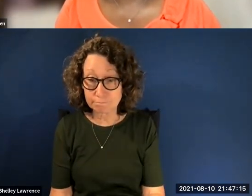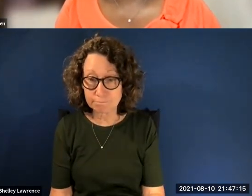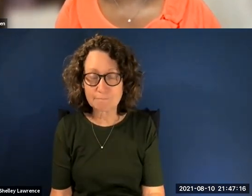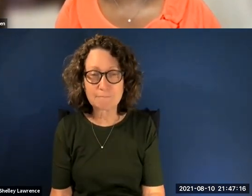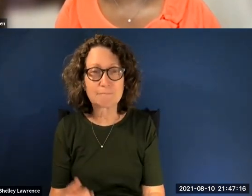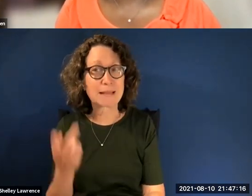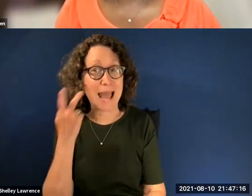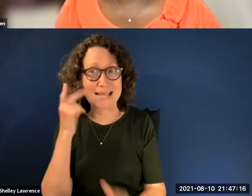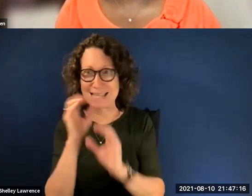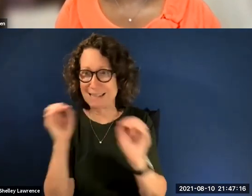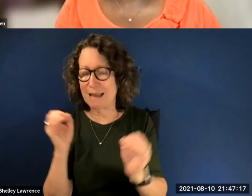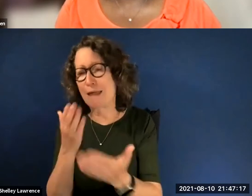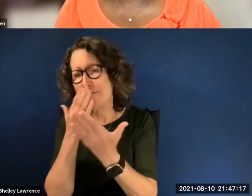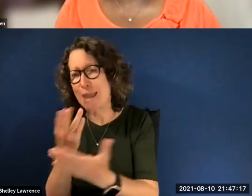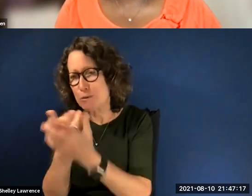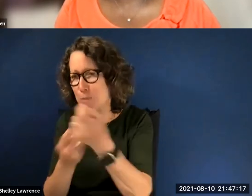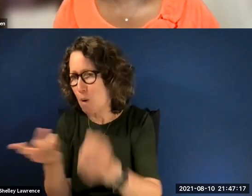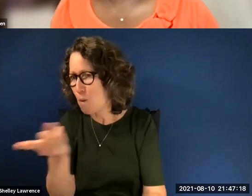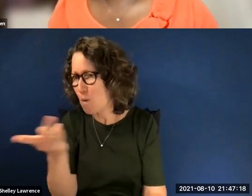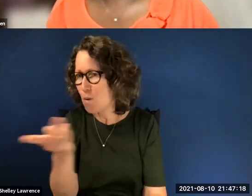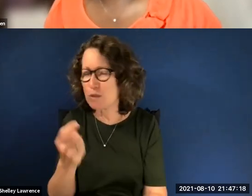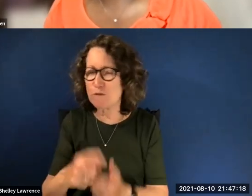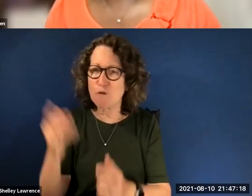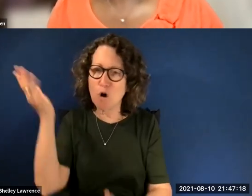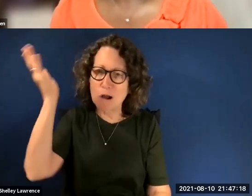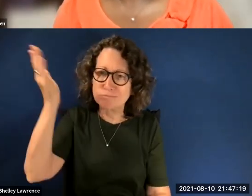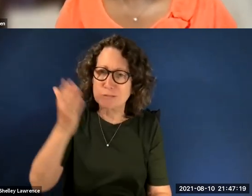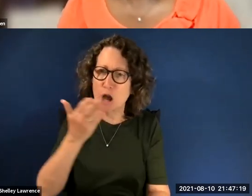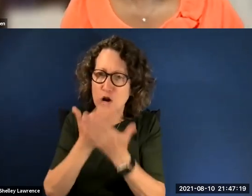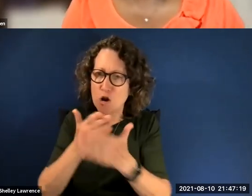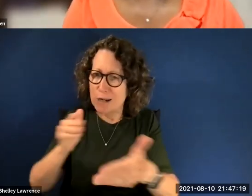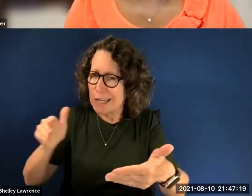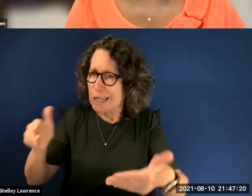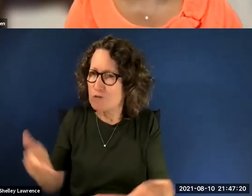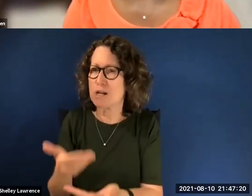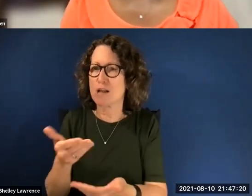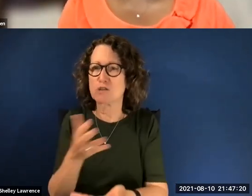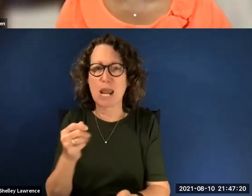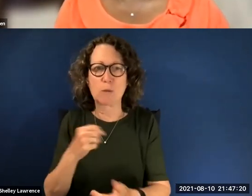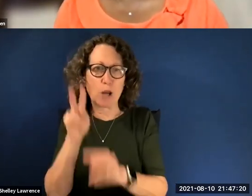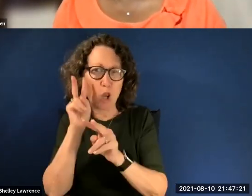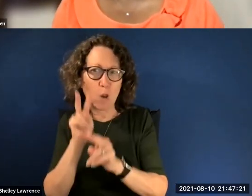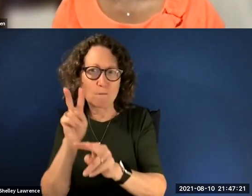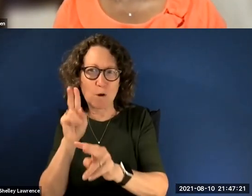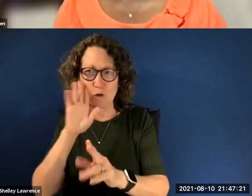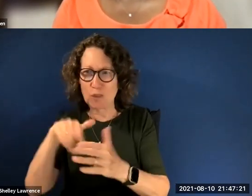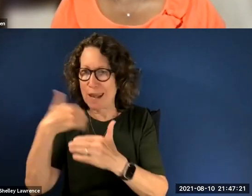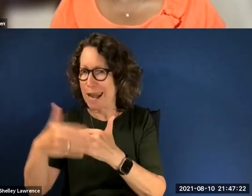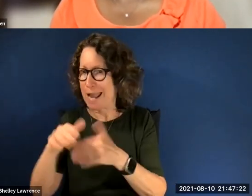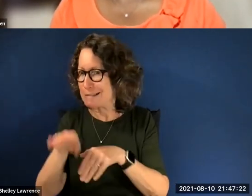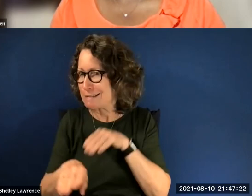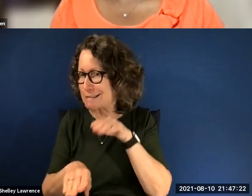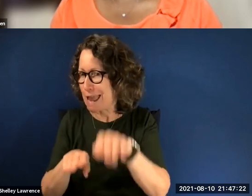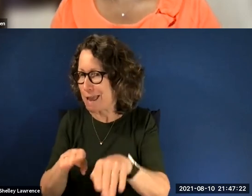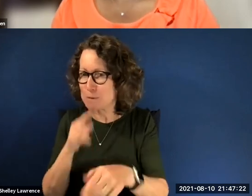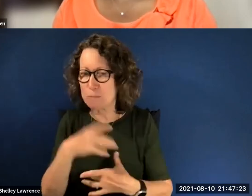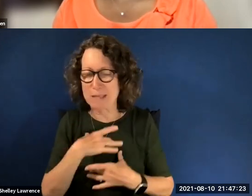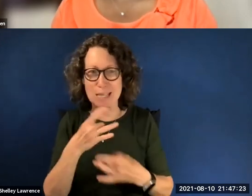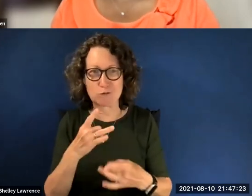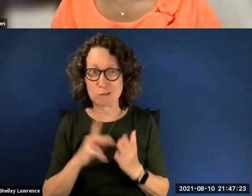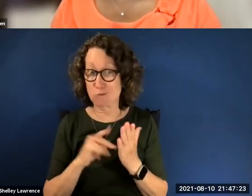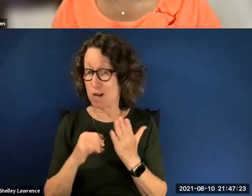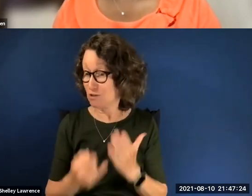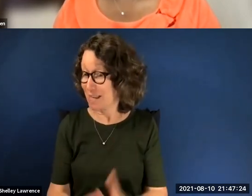I see none. So thank you both for giving us this good introduction, and we're looking forward to the next steps. This will be an interesting